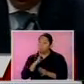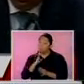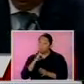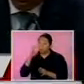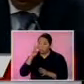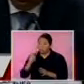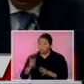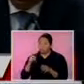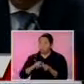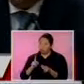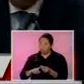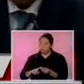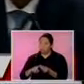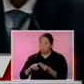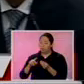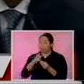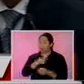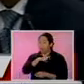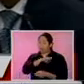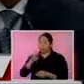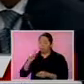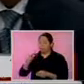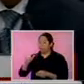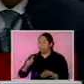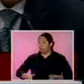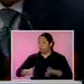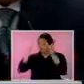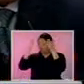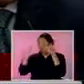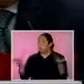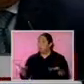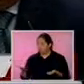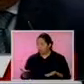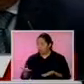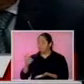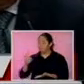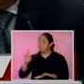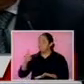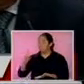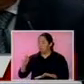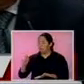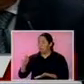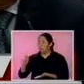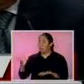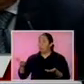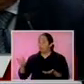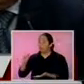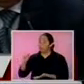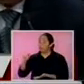Bay Tower, Bonifacio Ridge, located at the Fort Taguig City, covered by CCT